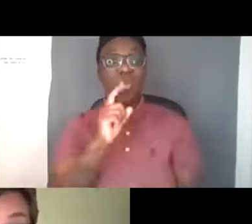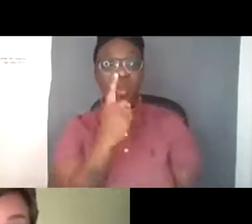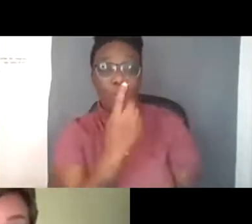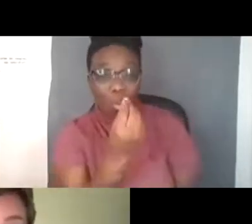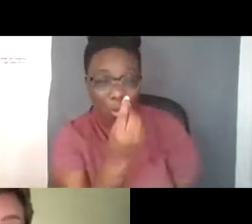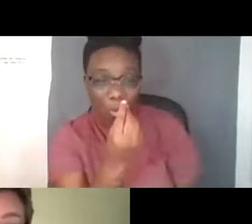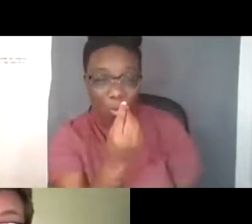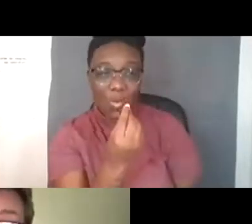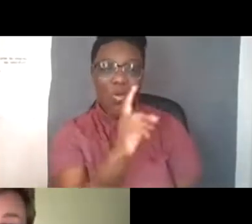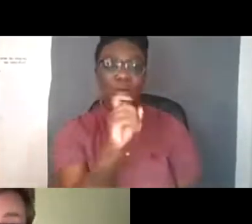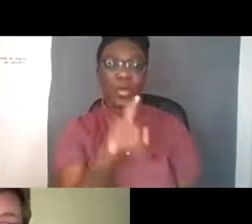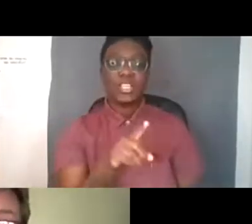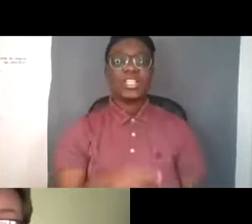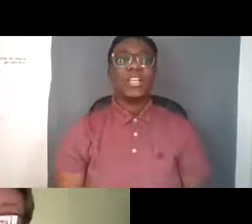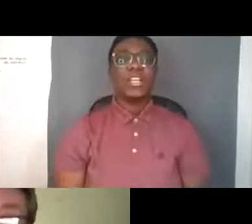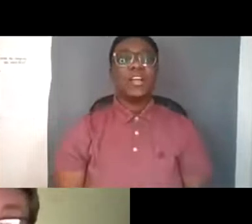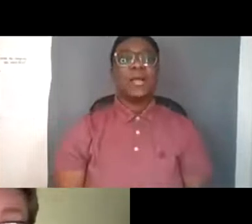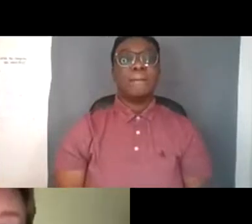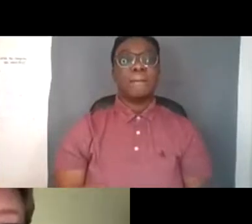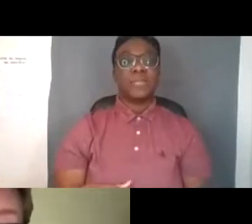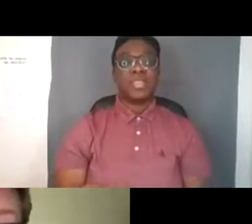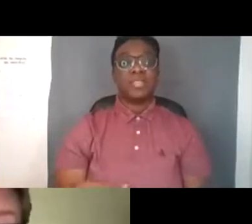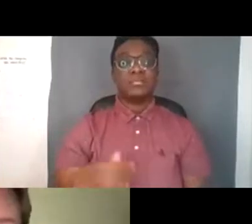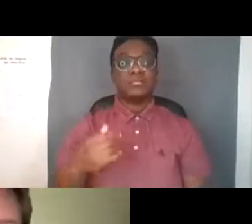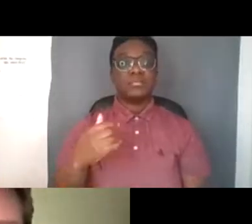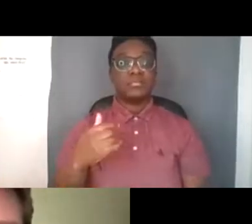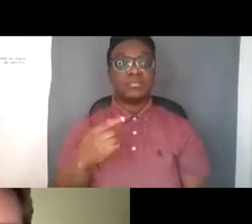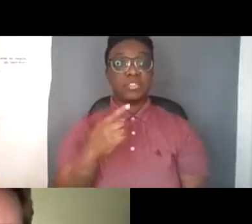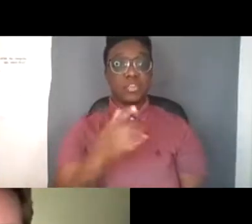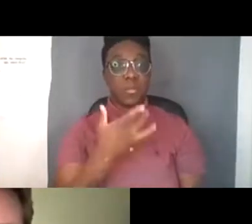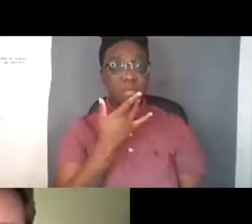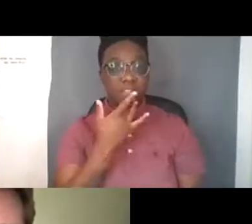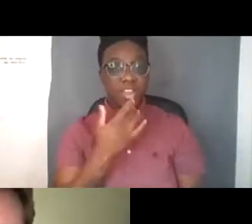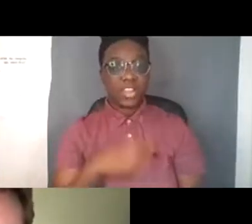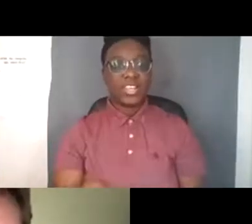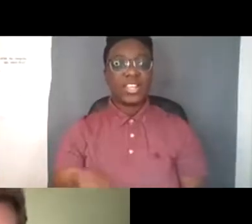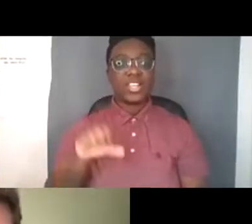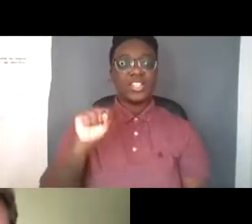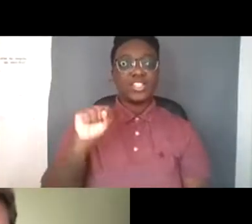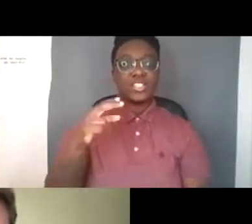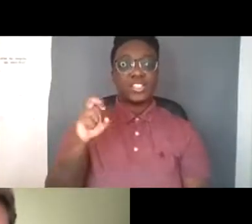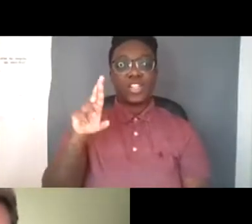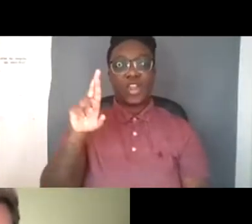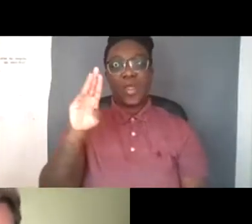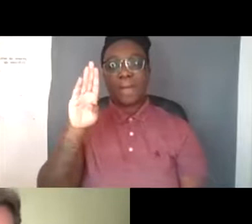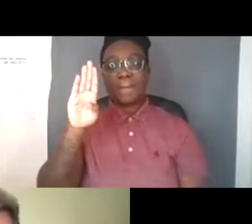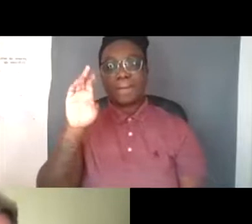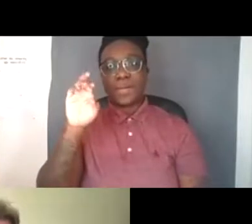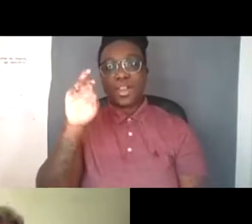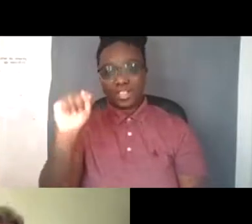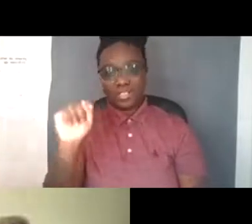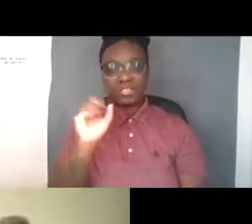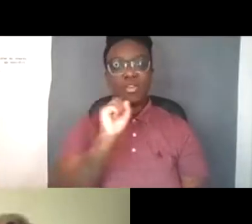may. Sure. If I may, David. What do you prefer, sherbet or sorbet? I don't